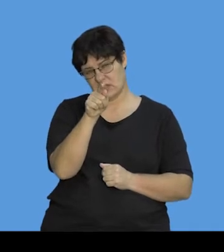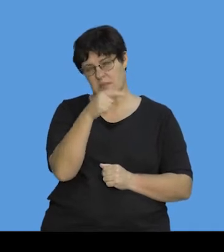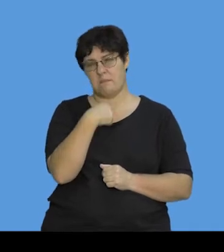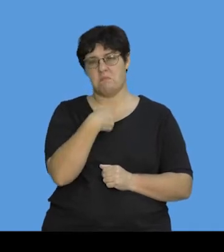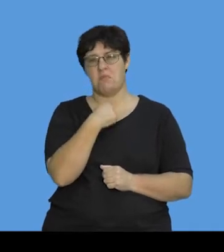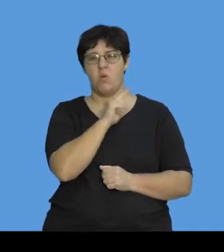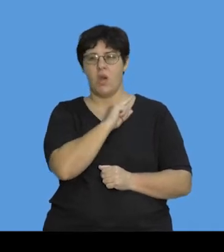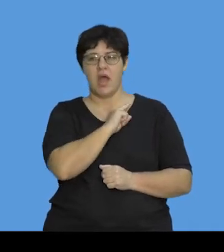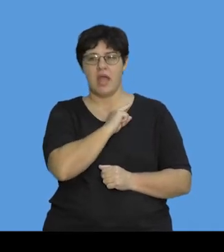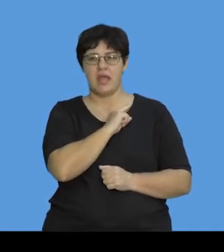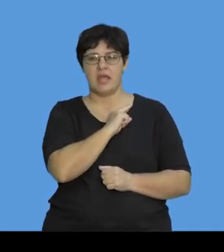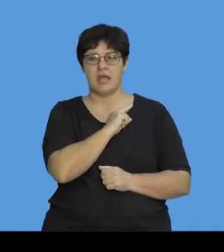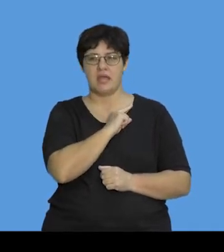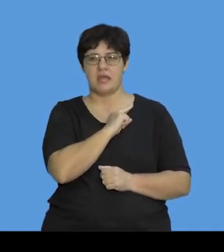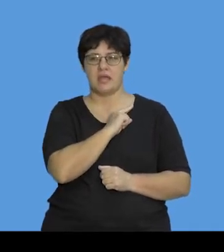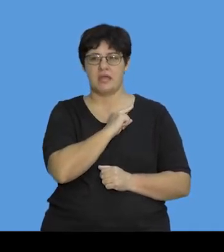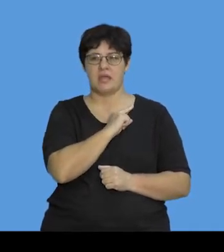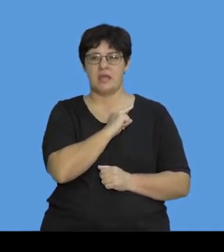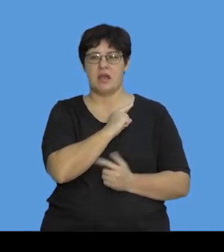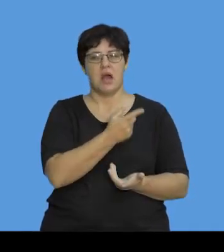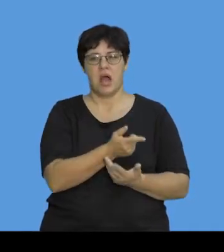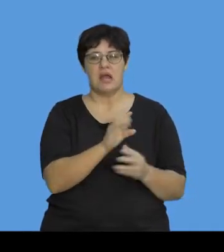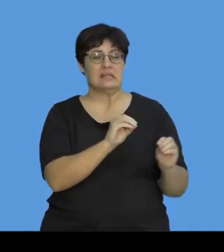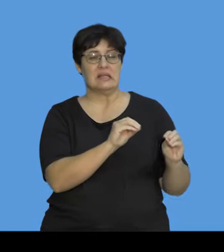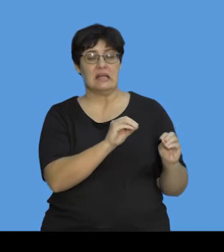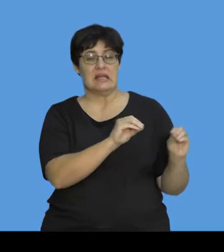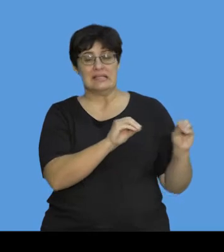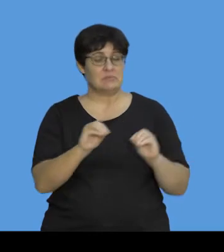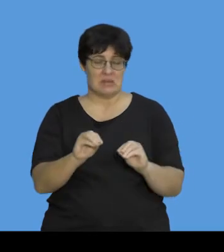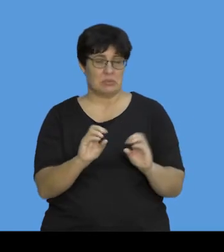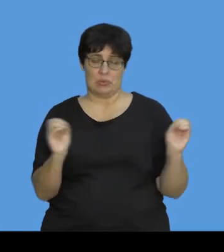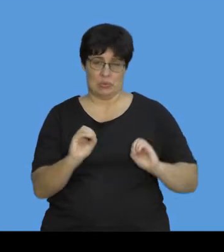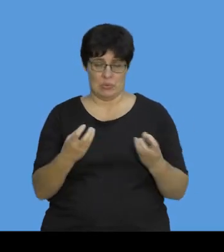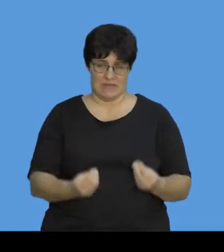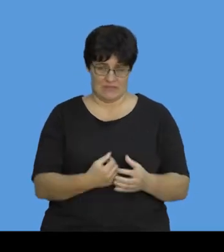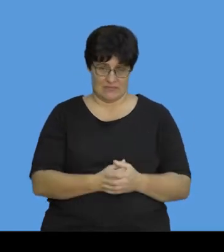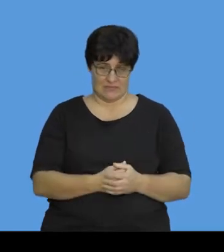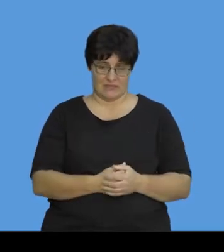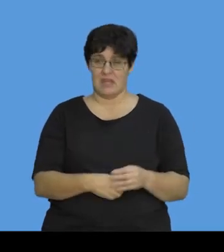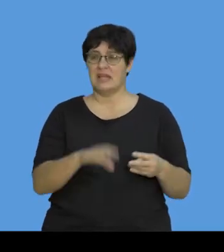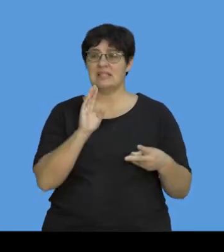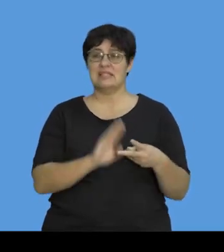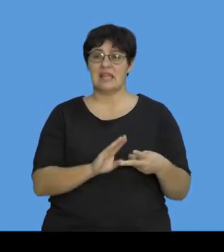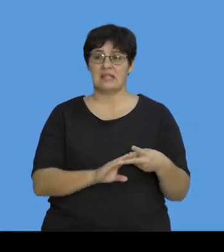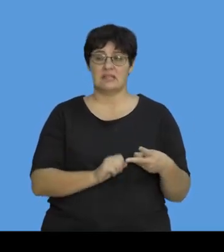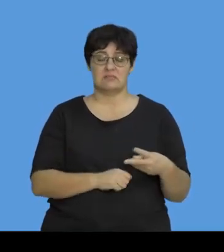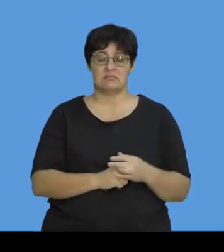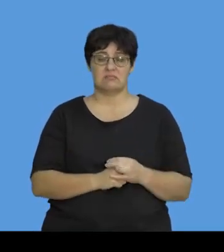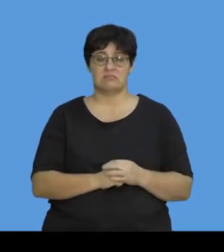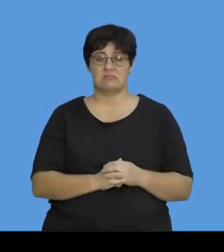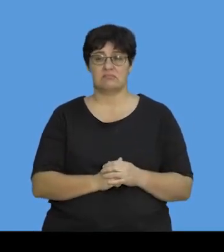have a displacement, okay? I use the second equation when I don't